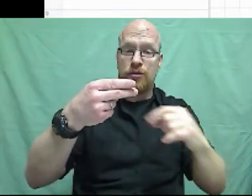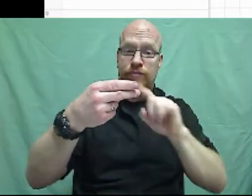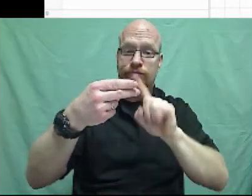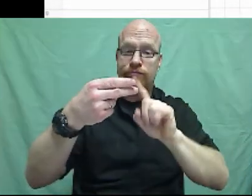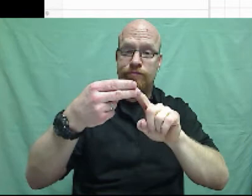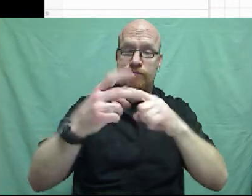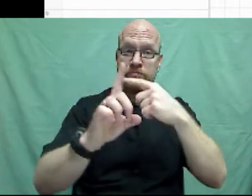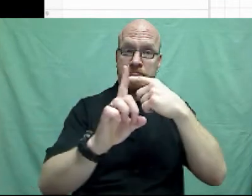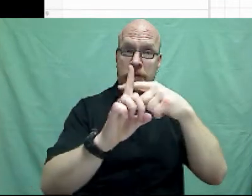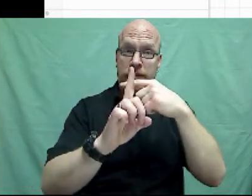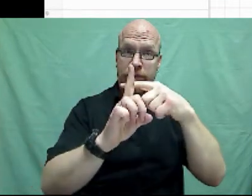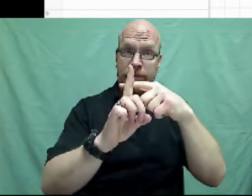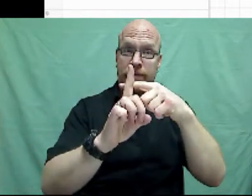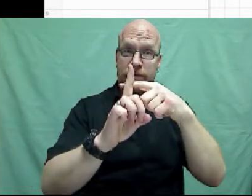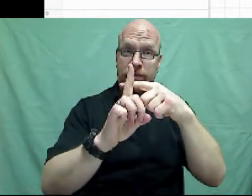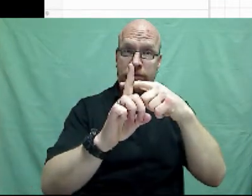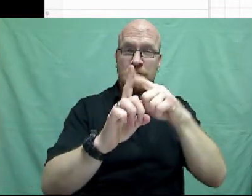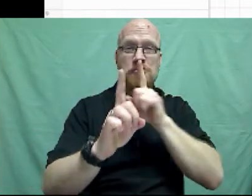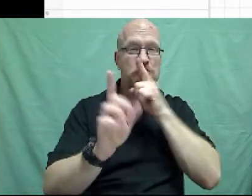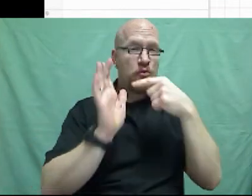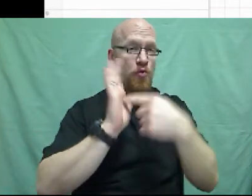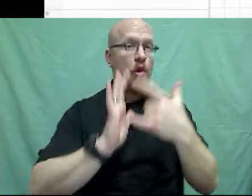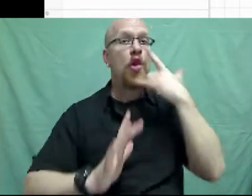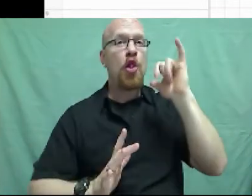The blue dotted line,